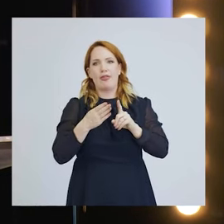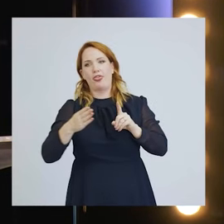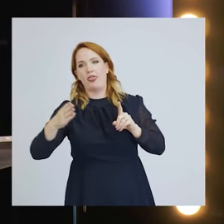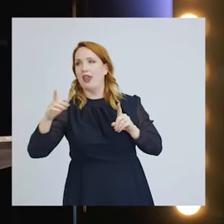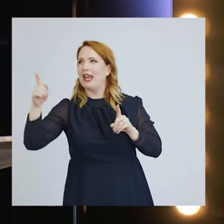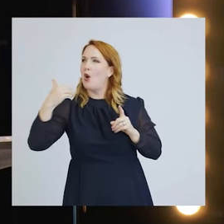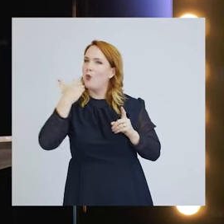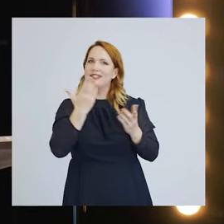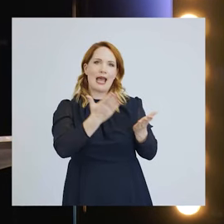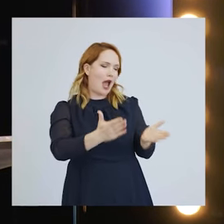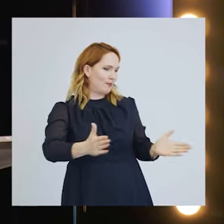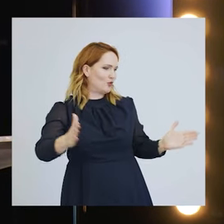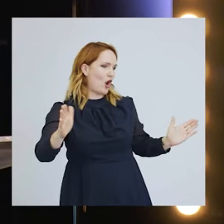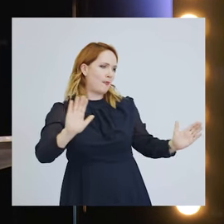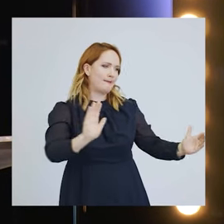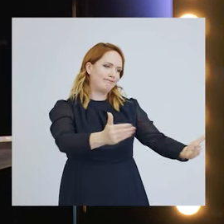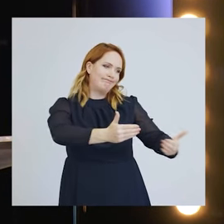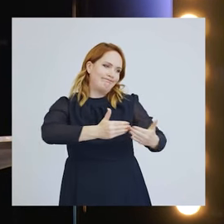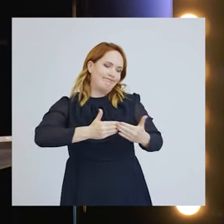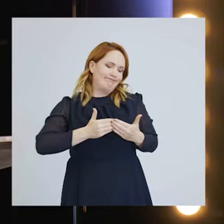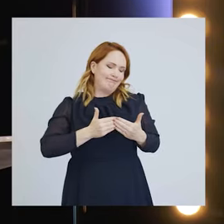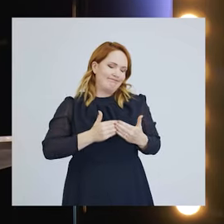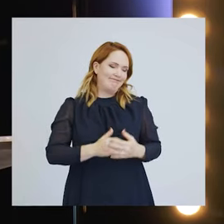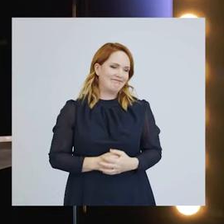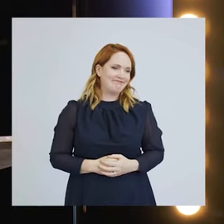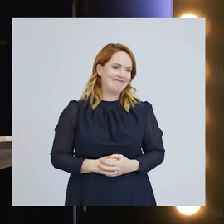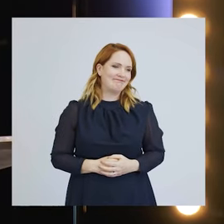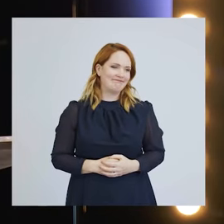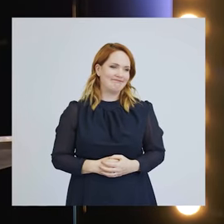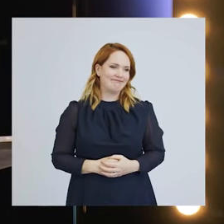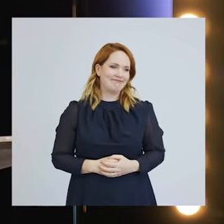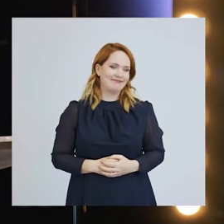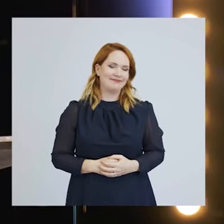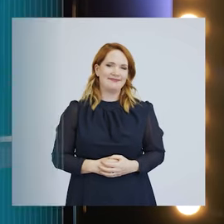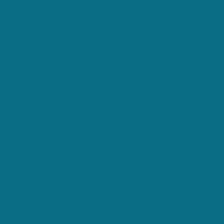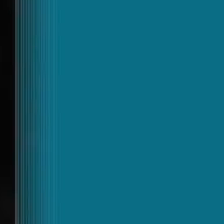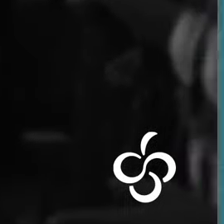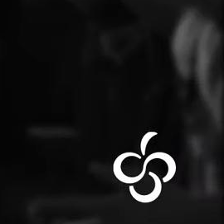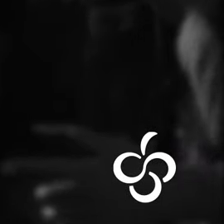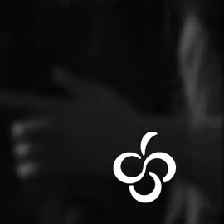When I was their older son, he kept running out to me with his arms wide open.